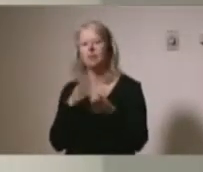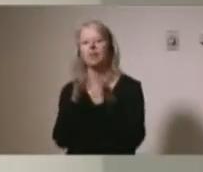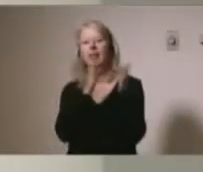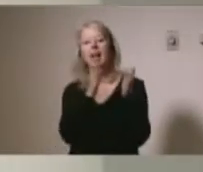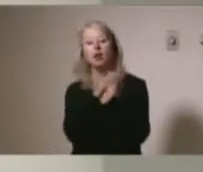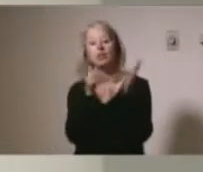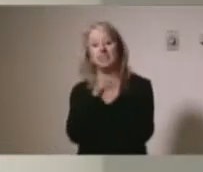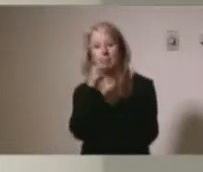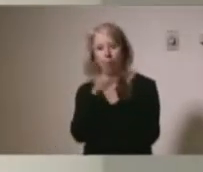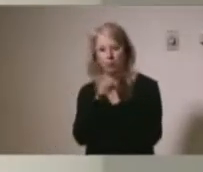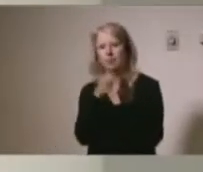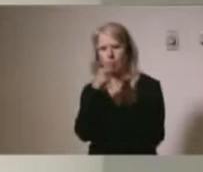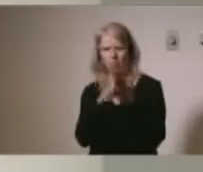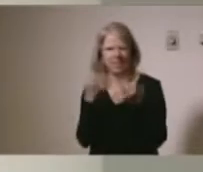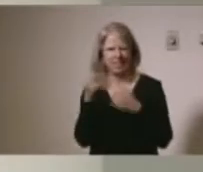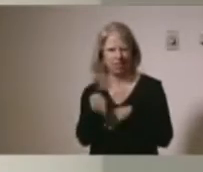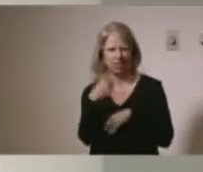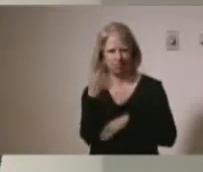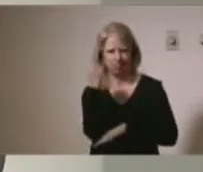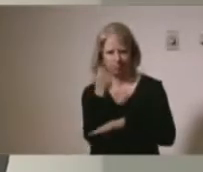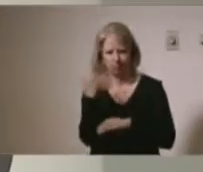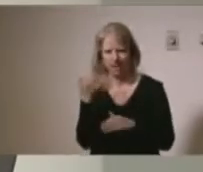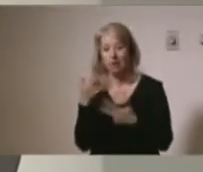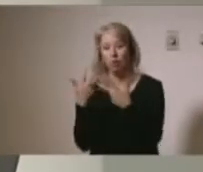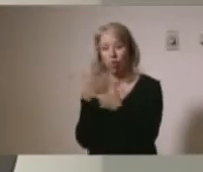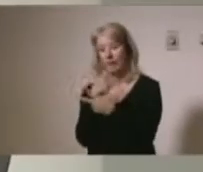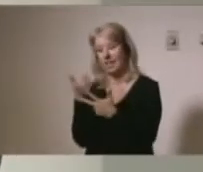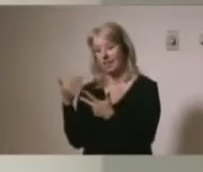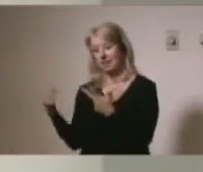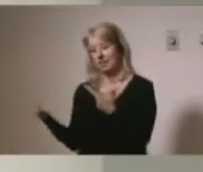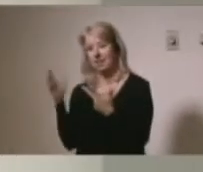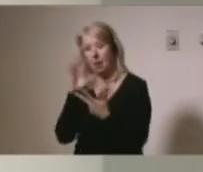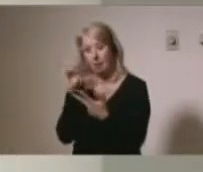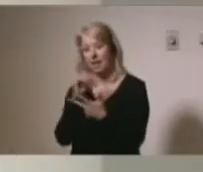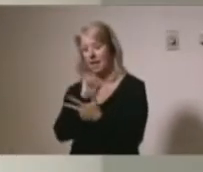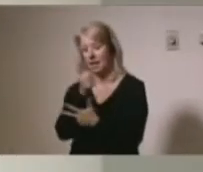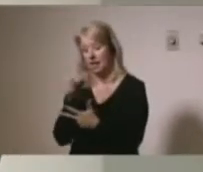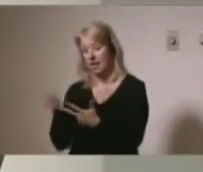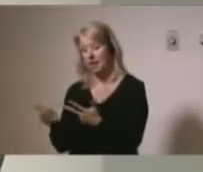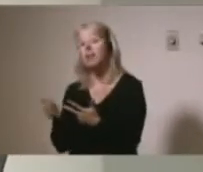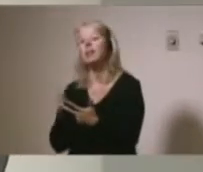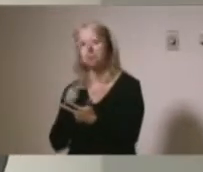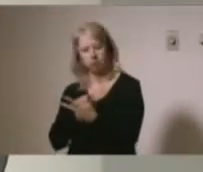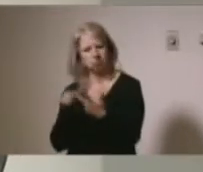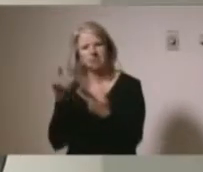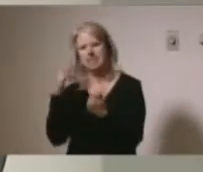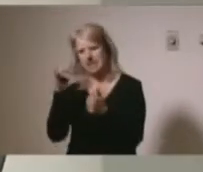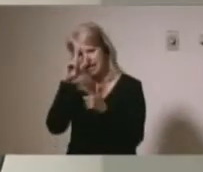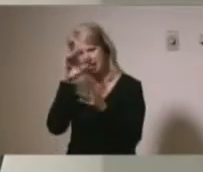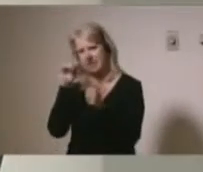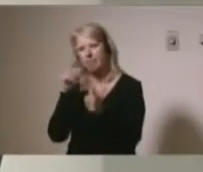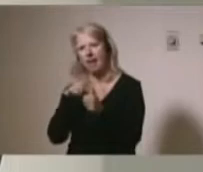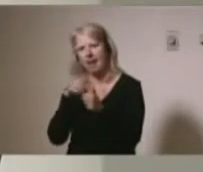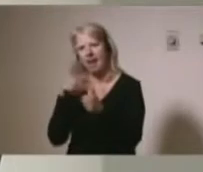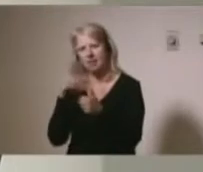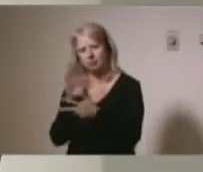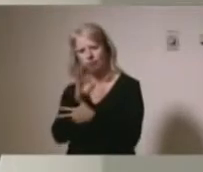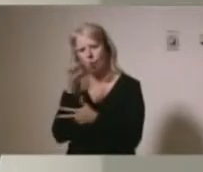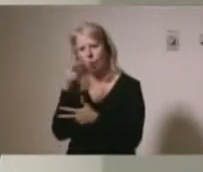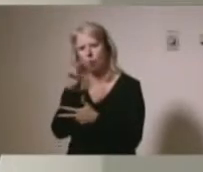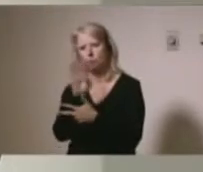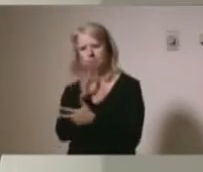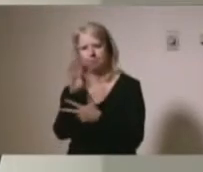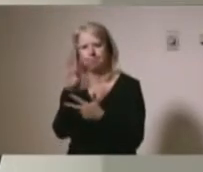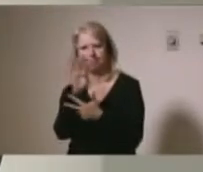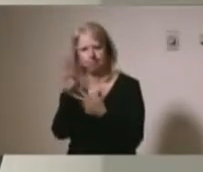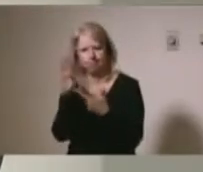which remains today. Each company was and still is expected to operate as a commercial entity.